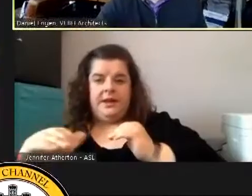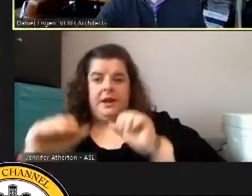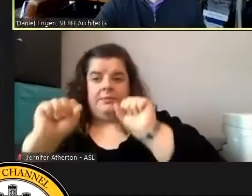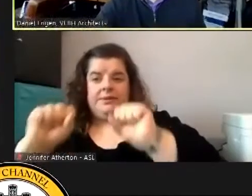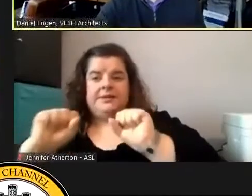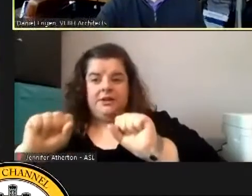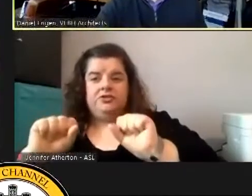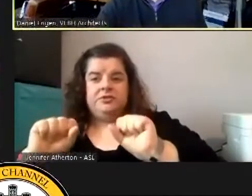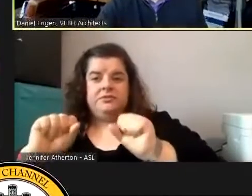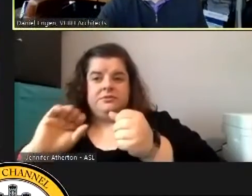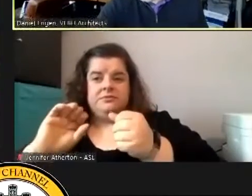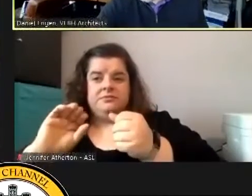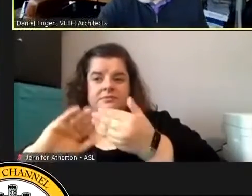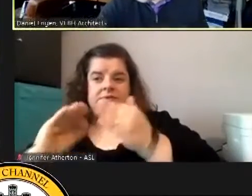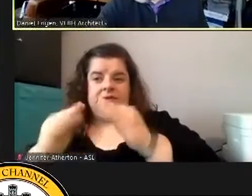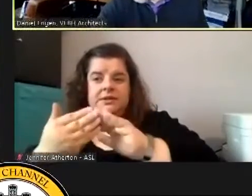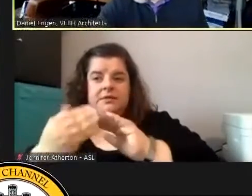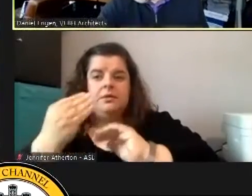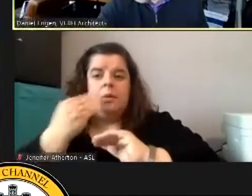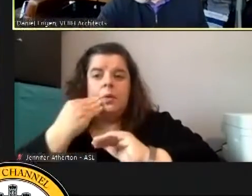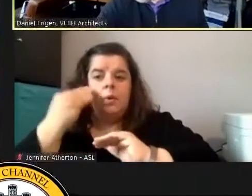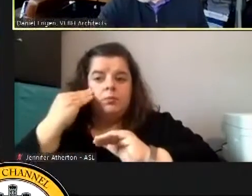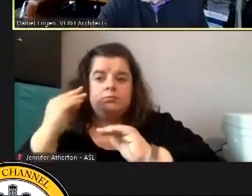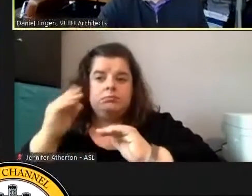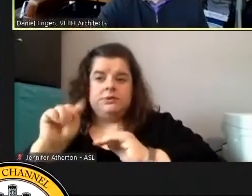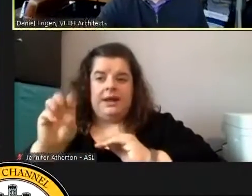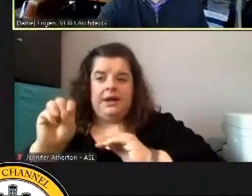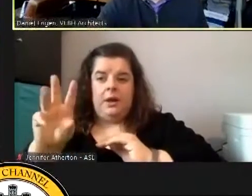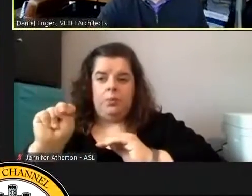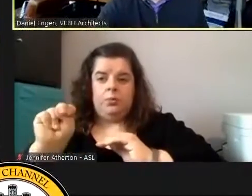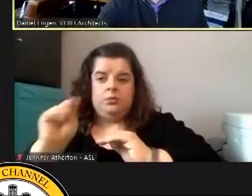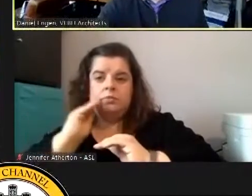townhome development.